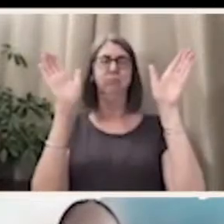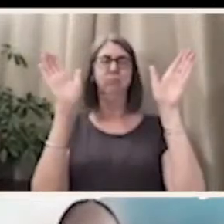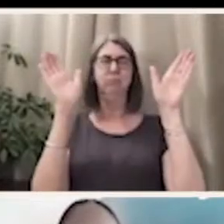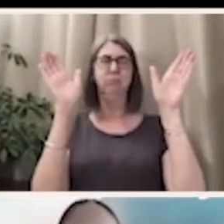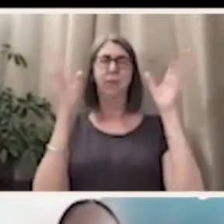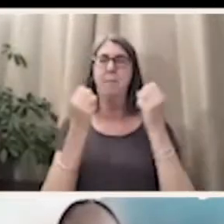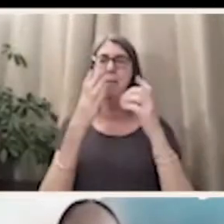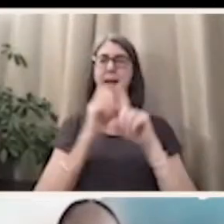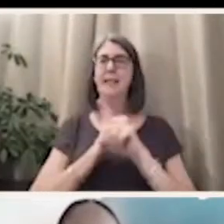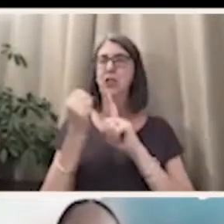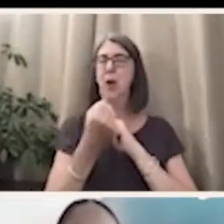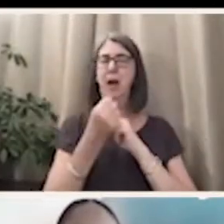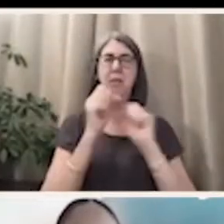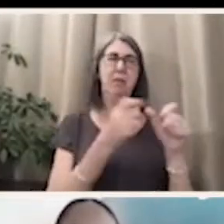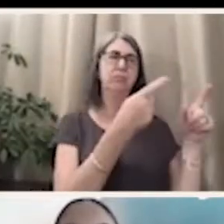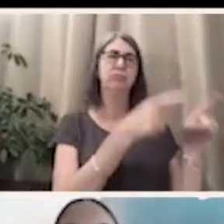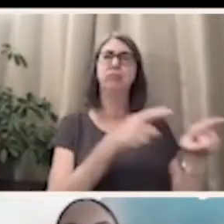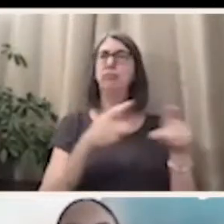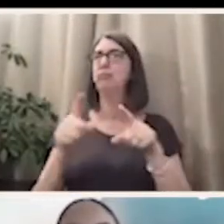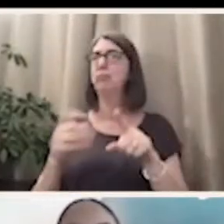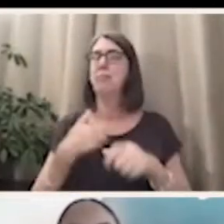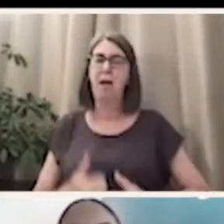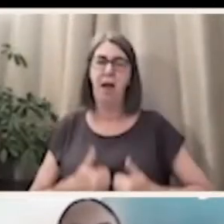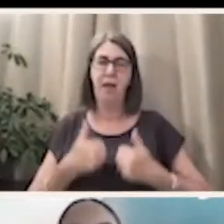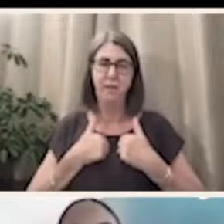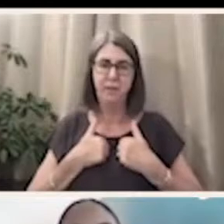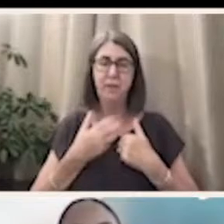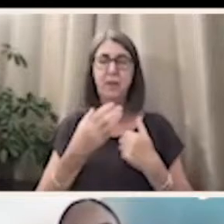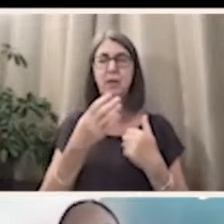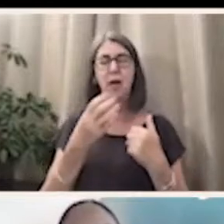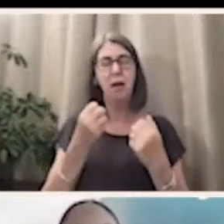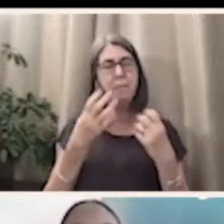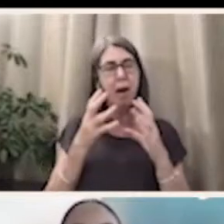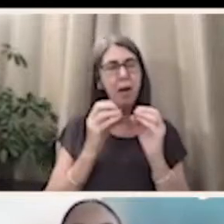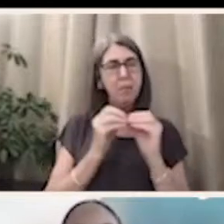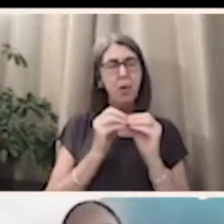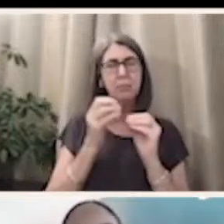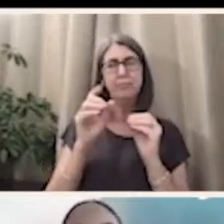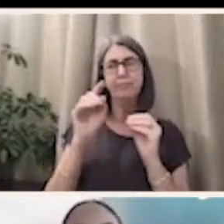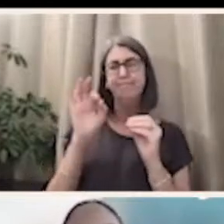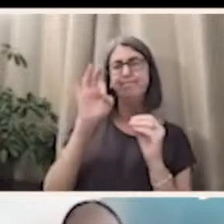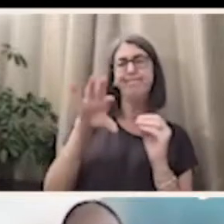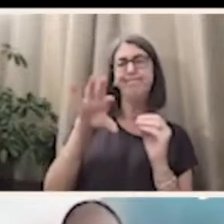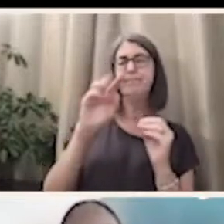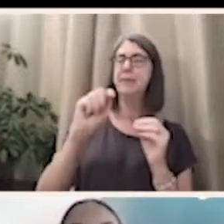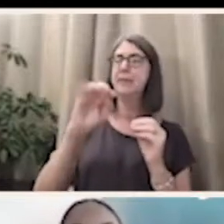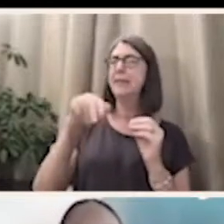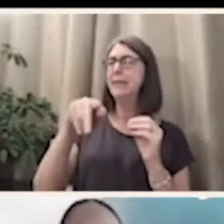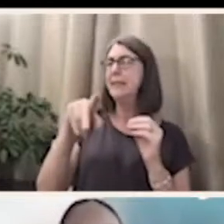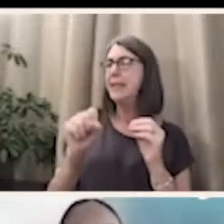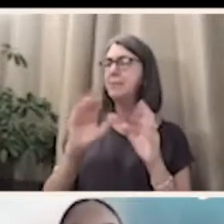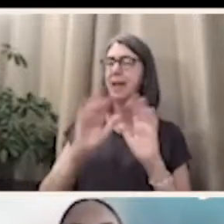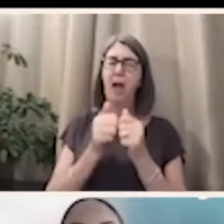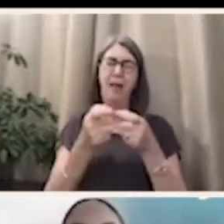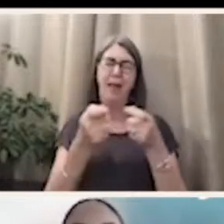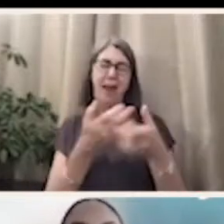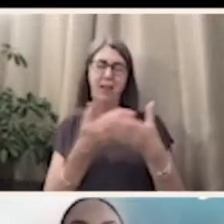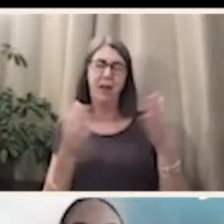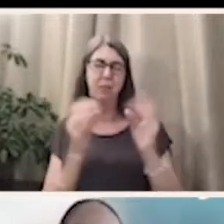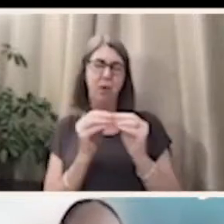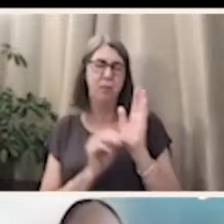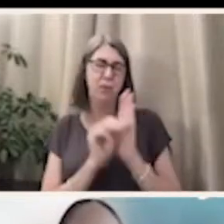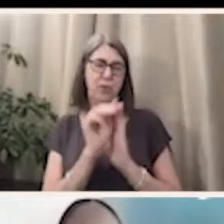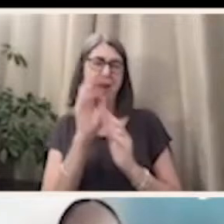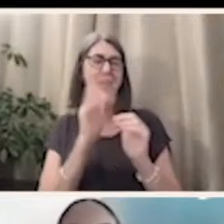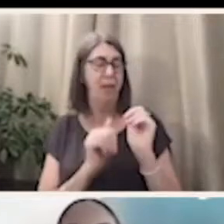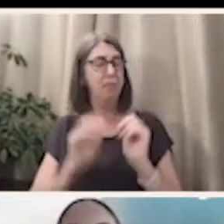many situations that go on in my life. And I have many more tips on how to handle things more maturely than I would have